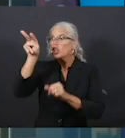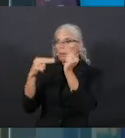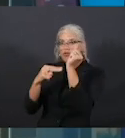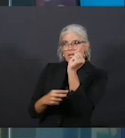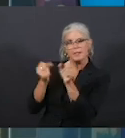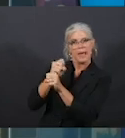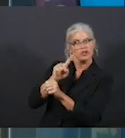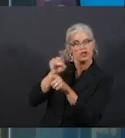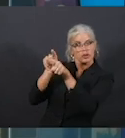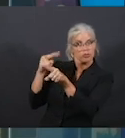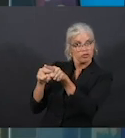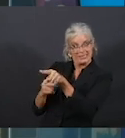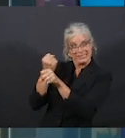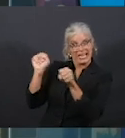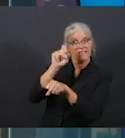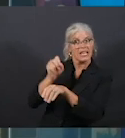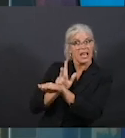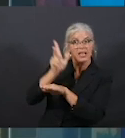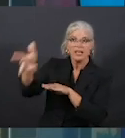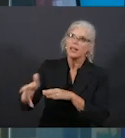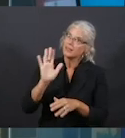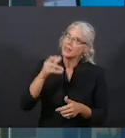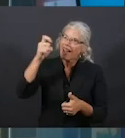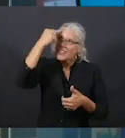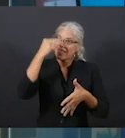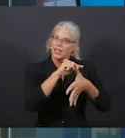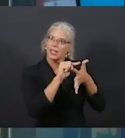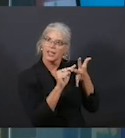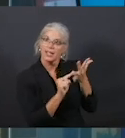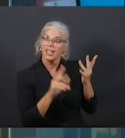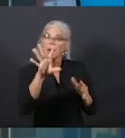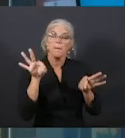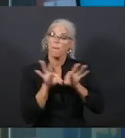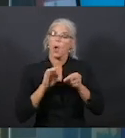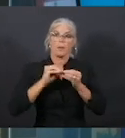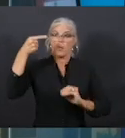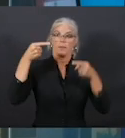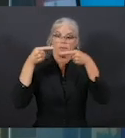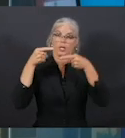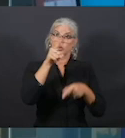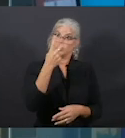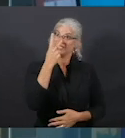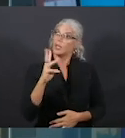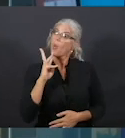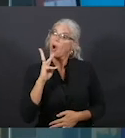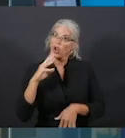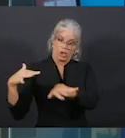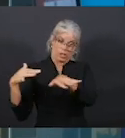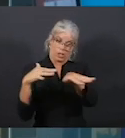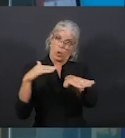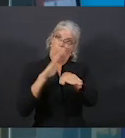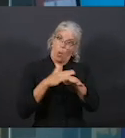comes to bridges. There's a lot of things to remember. One is, if you see water overtopping the road, do not drive through it. It is